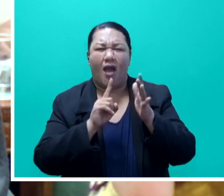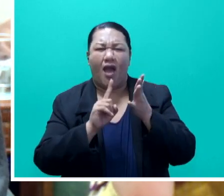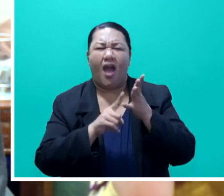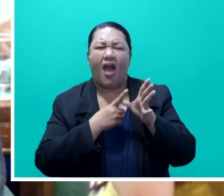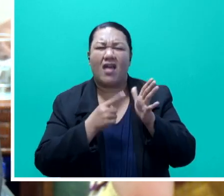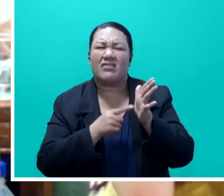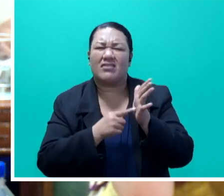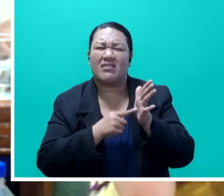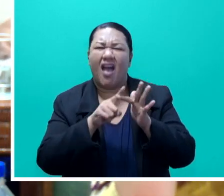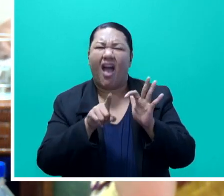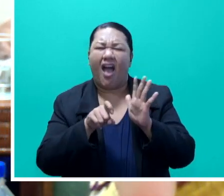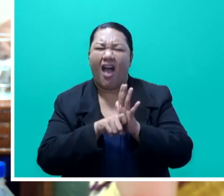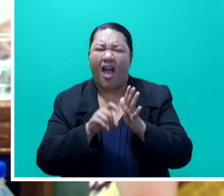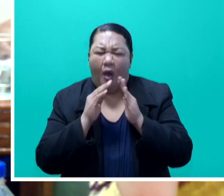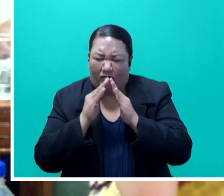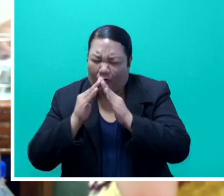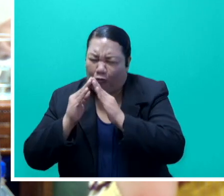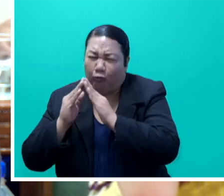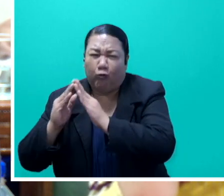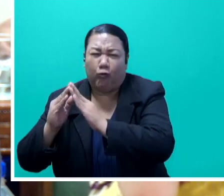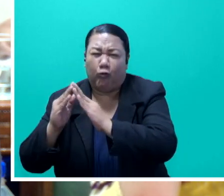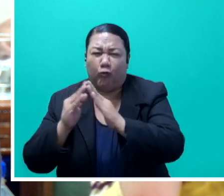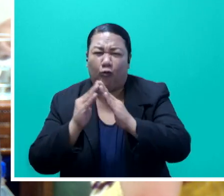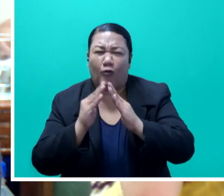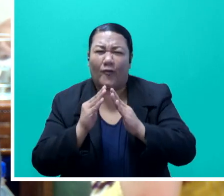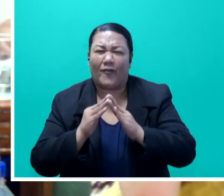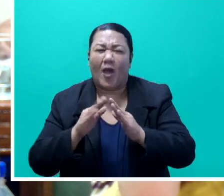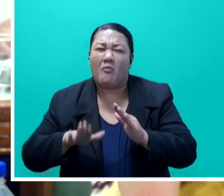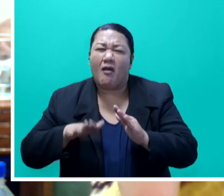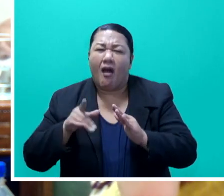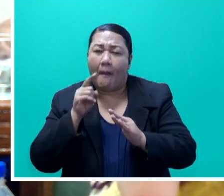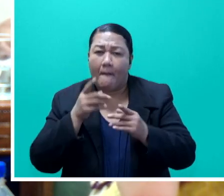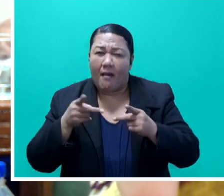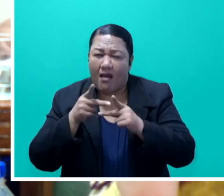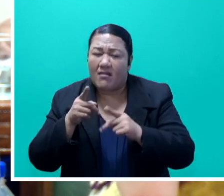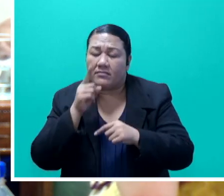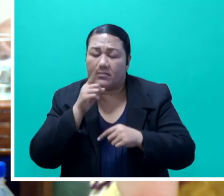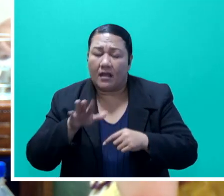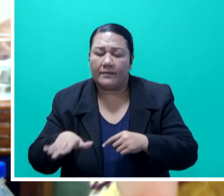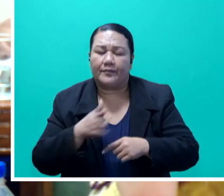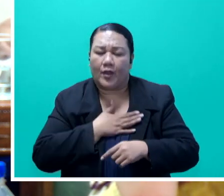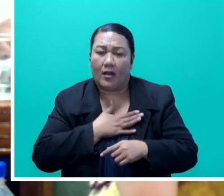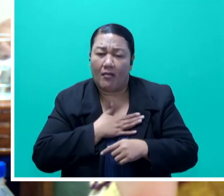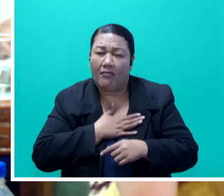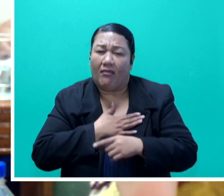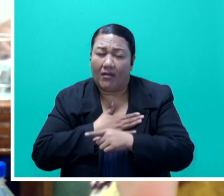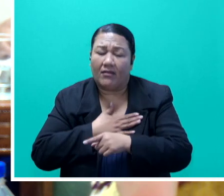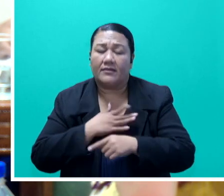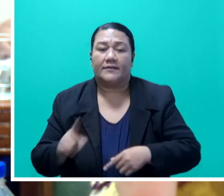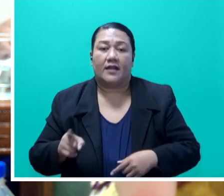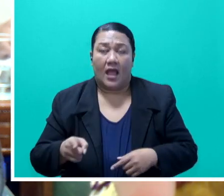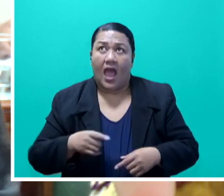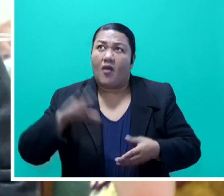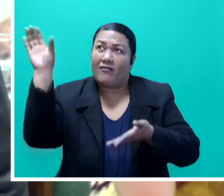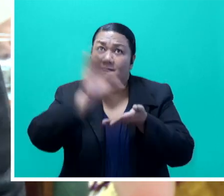so overall, it's still in progress. In 2019, there's a policy advisor who was appointed with funding assistance from New Zealand, the Ministry of